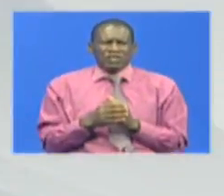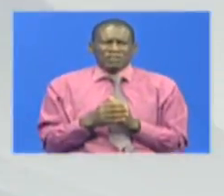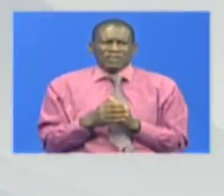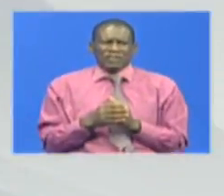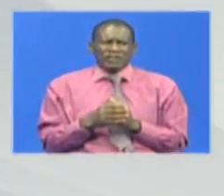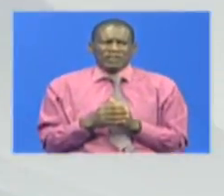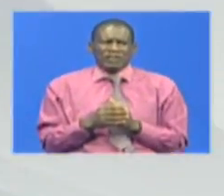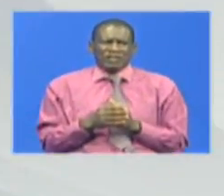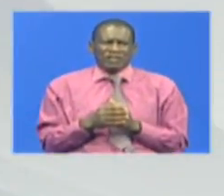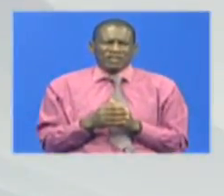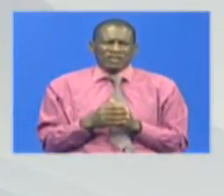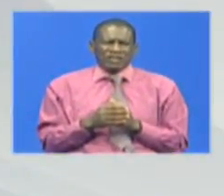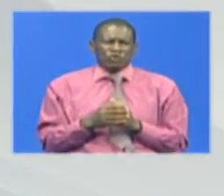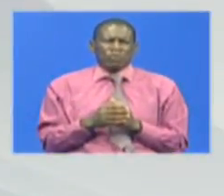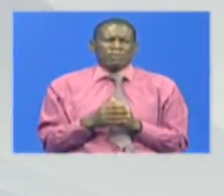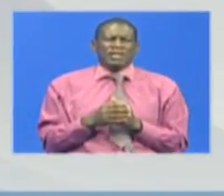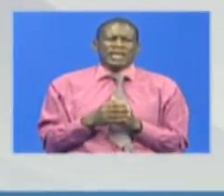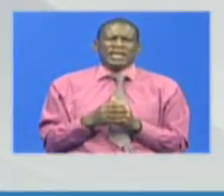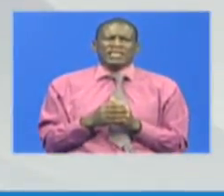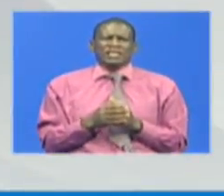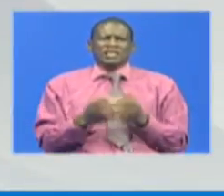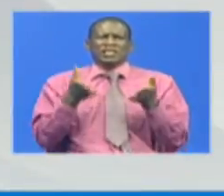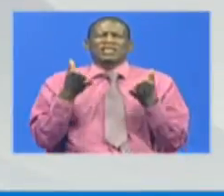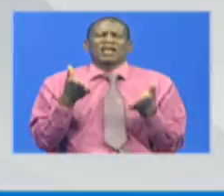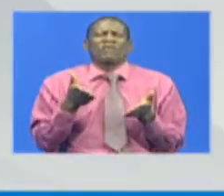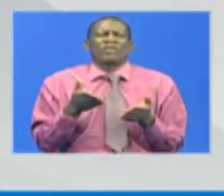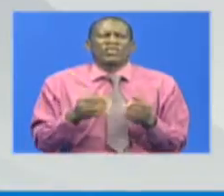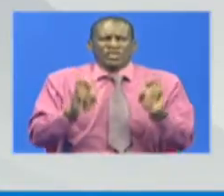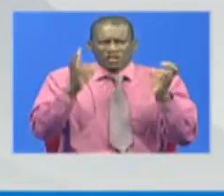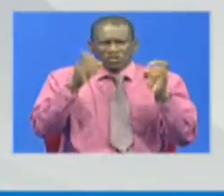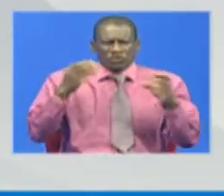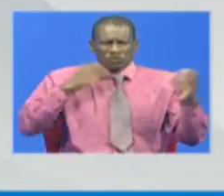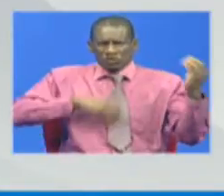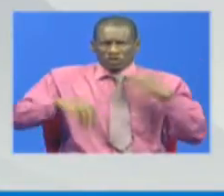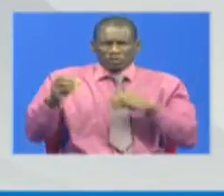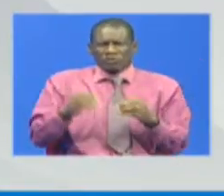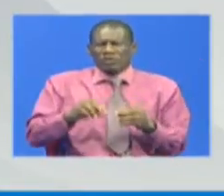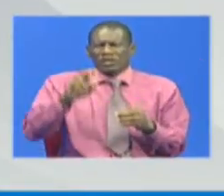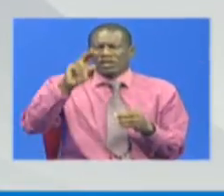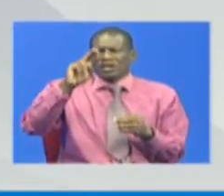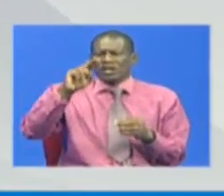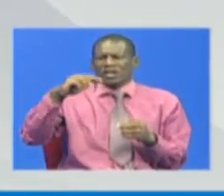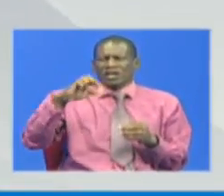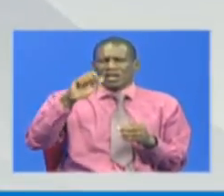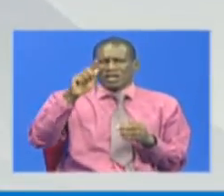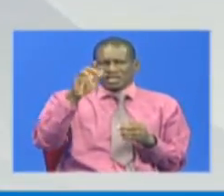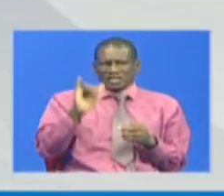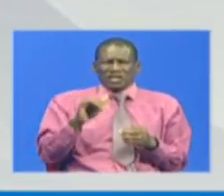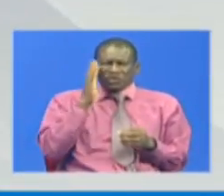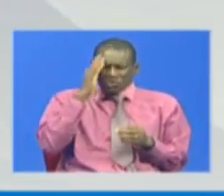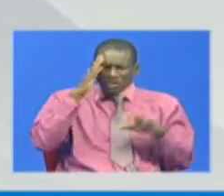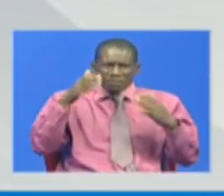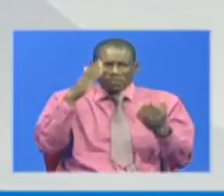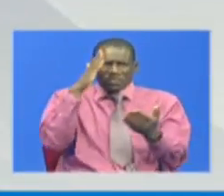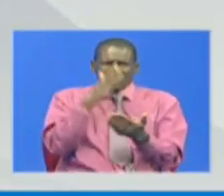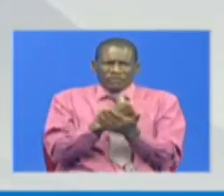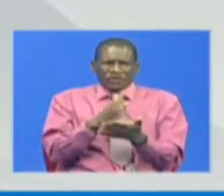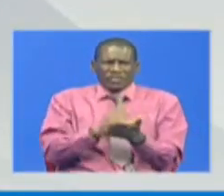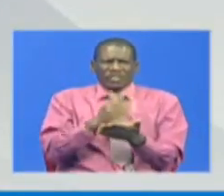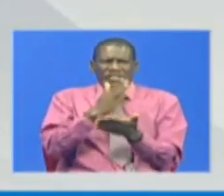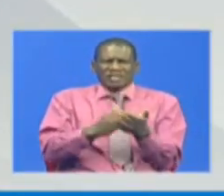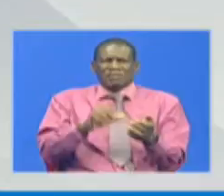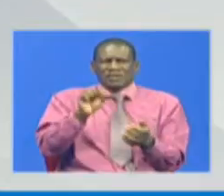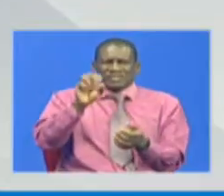that you know, when I think about this kind of case of corruption, Bwanangatia, and you think about the fact that some of the SMEs